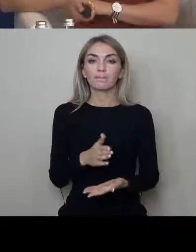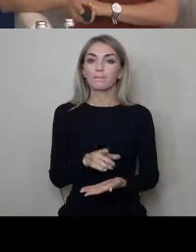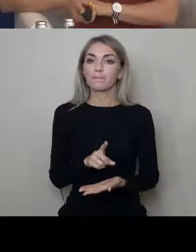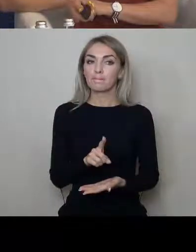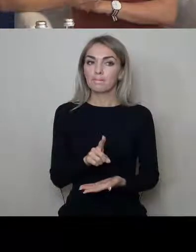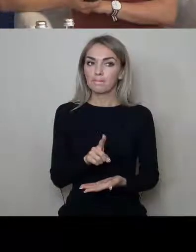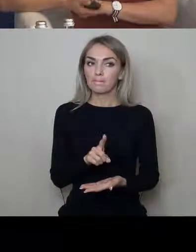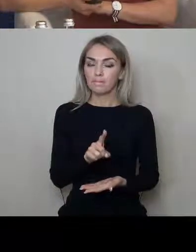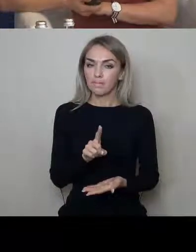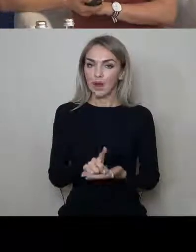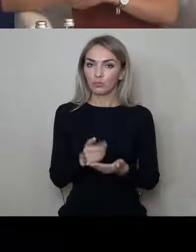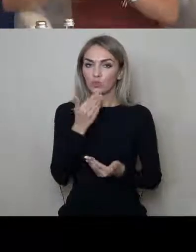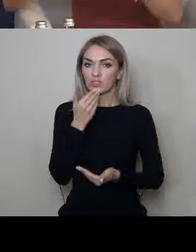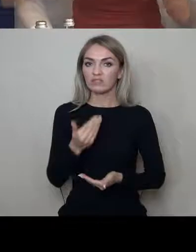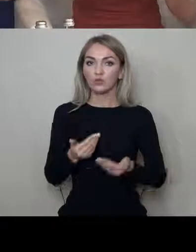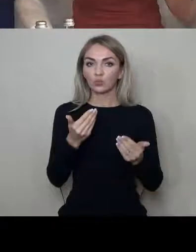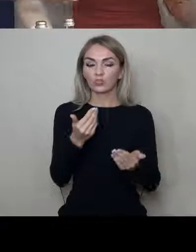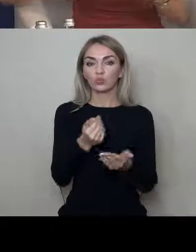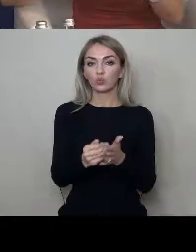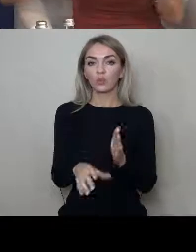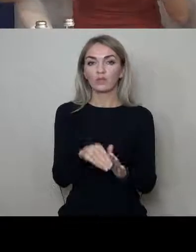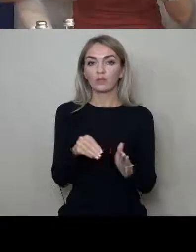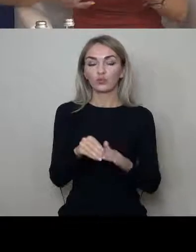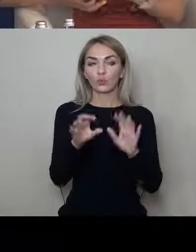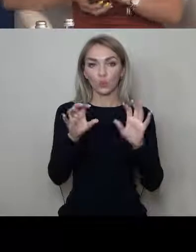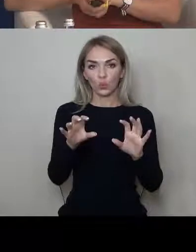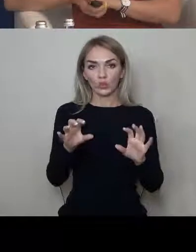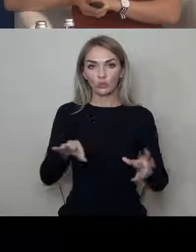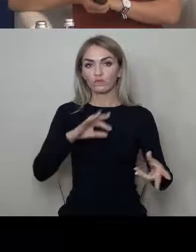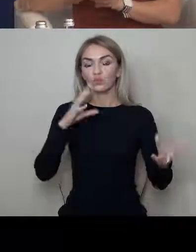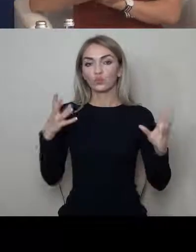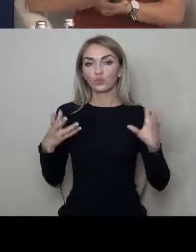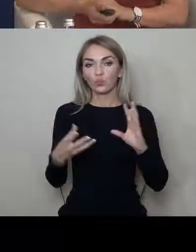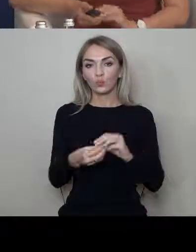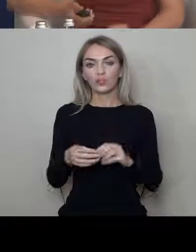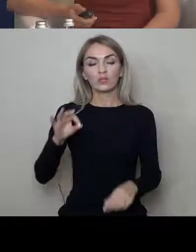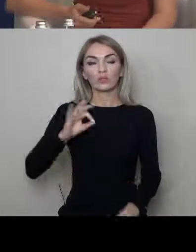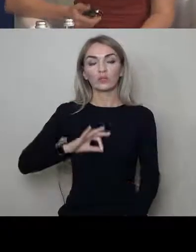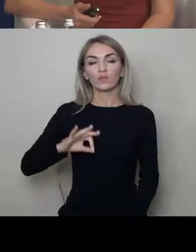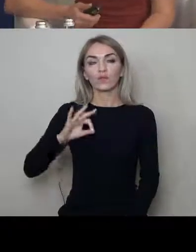detailed procedure, you wouldn't be able to understand what would be